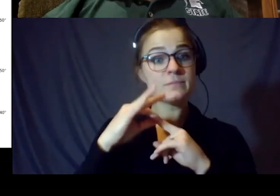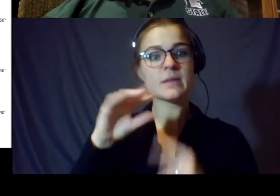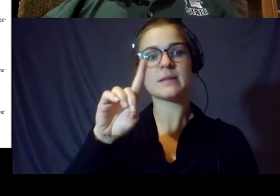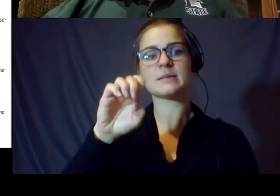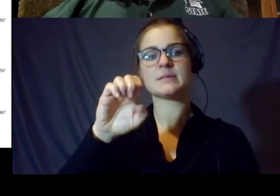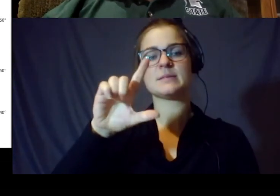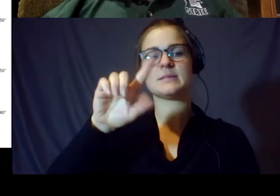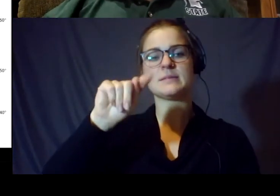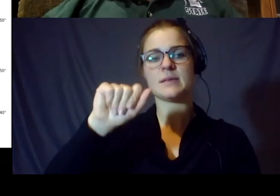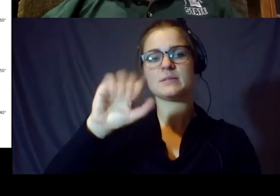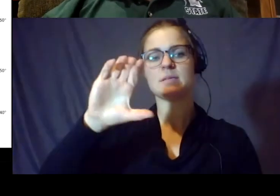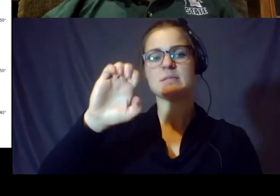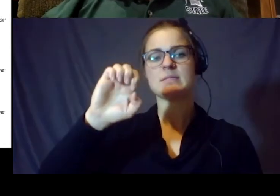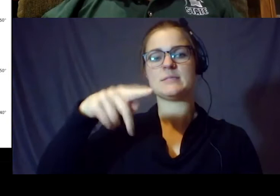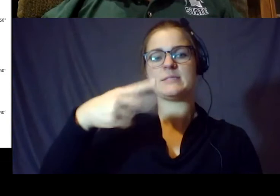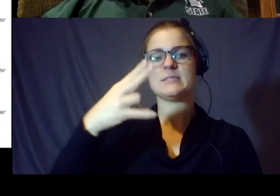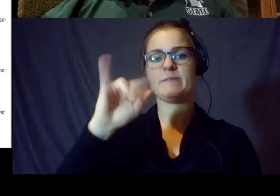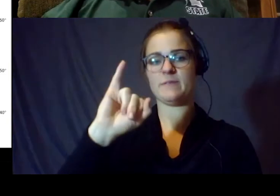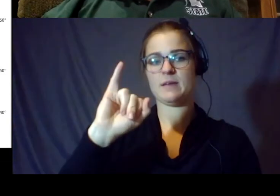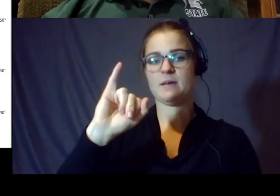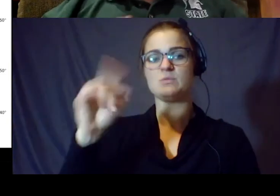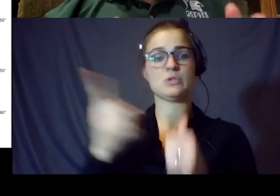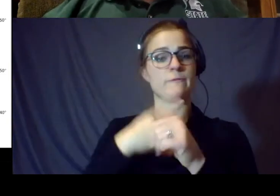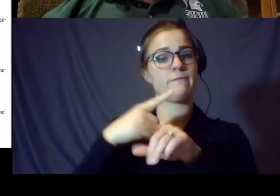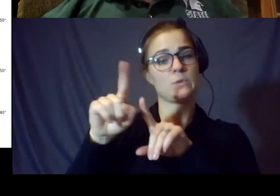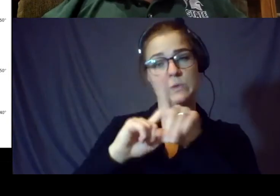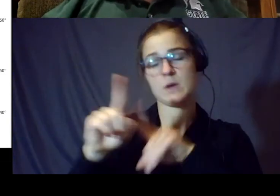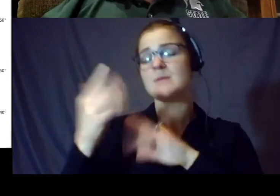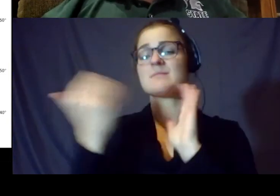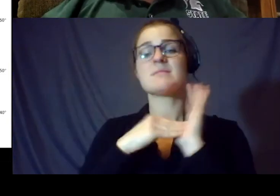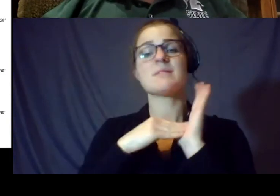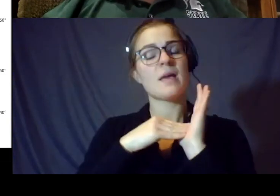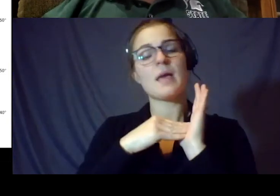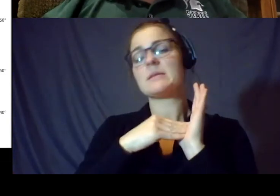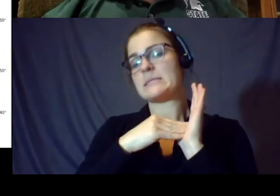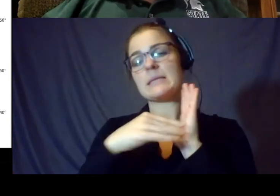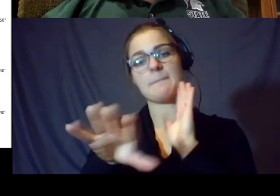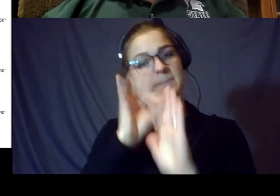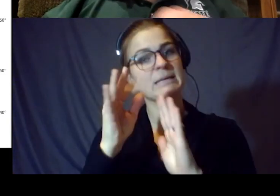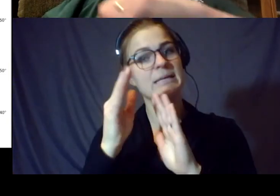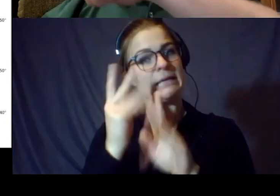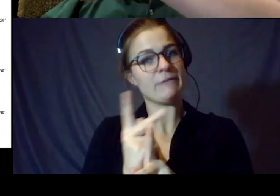Cepheid variables, this star right here, which again, I'm choosing these carefully. You can see this with your own